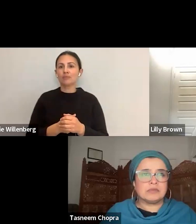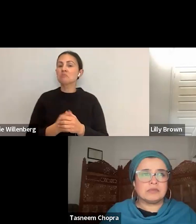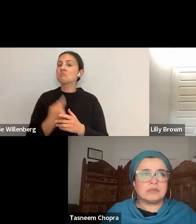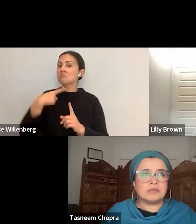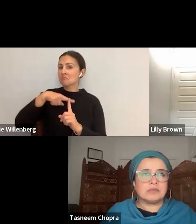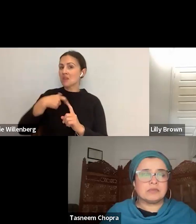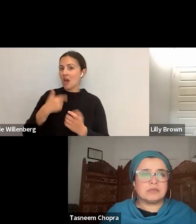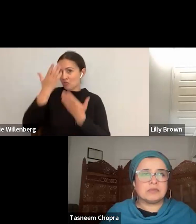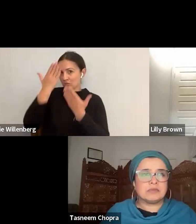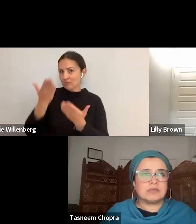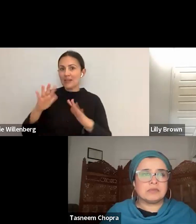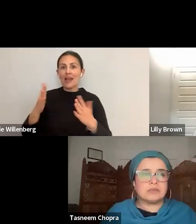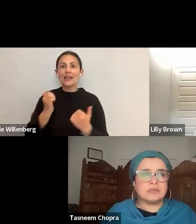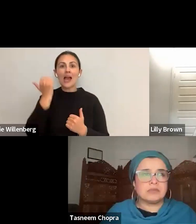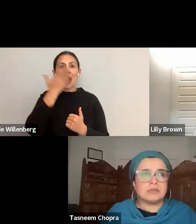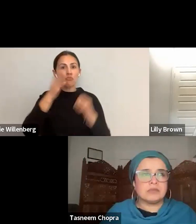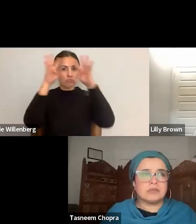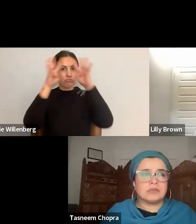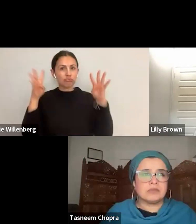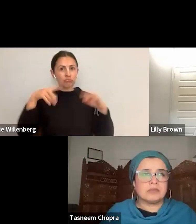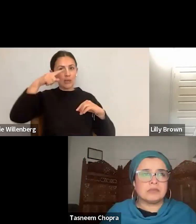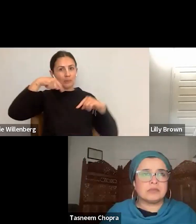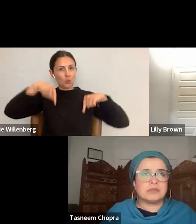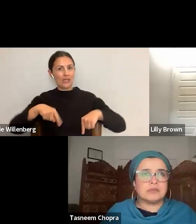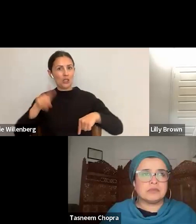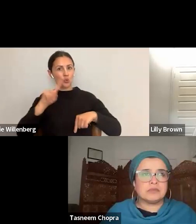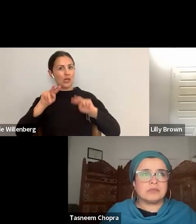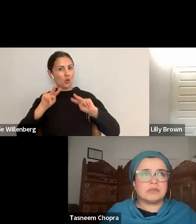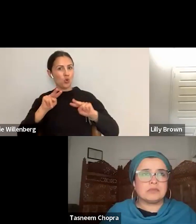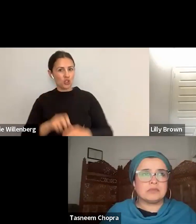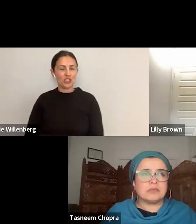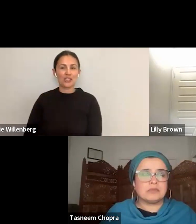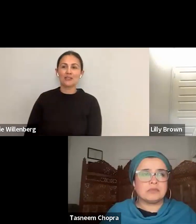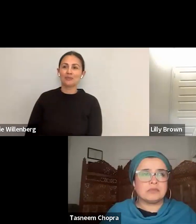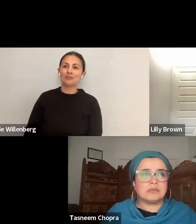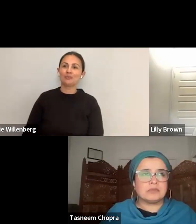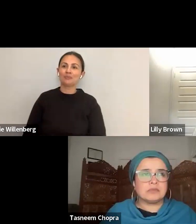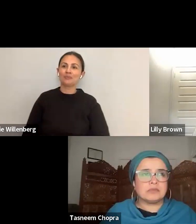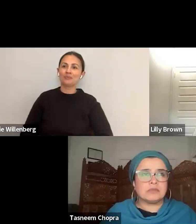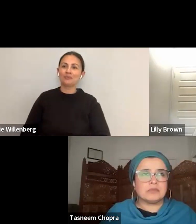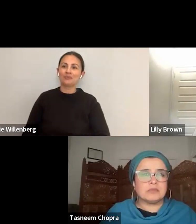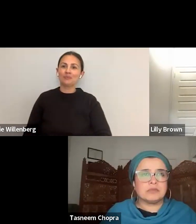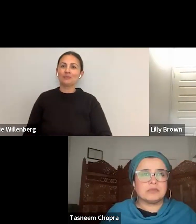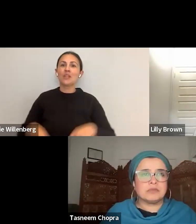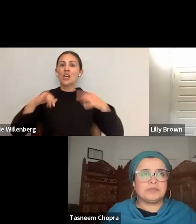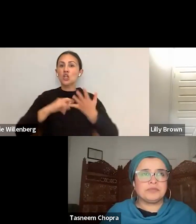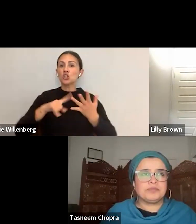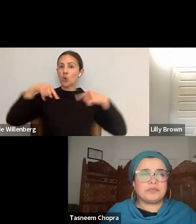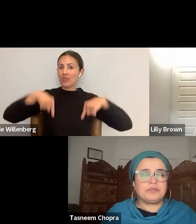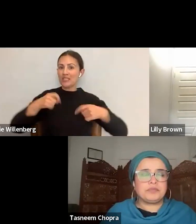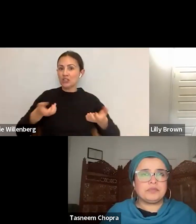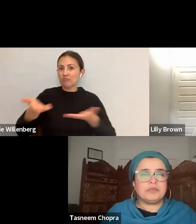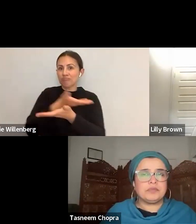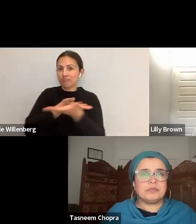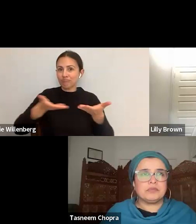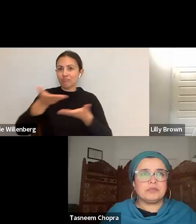Torres Strait Islander people who are here with us on the webinar today. So this governance conversation series is a